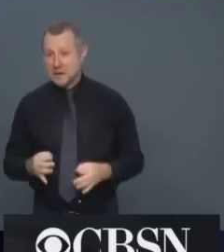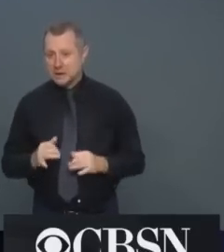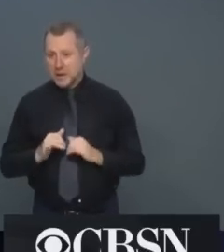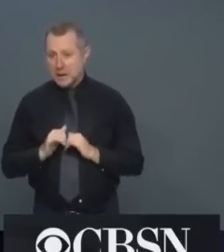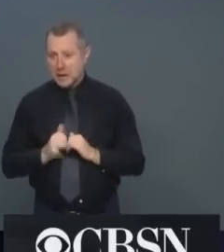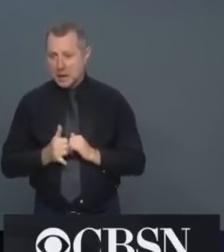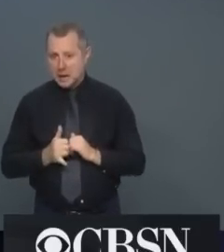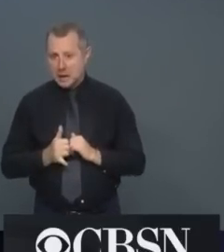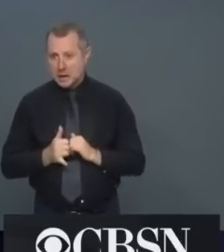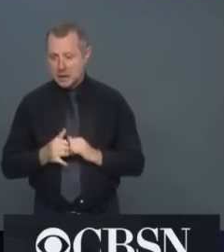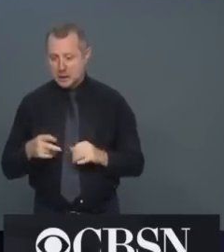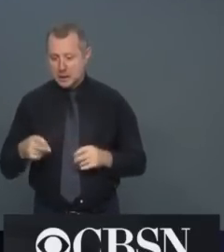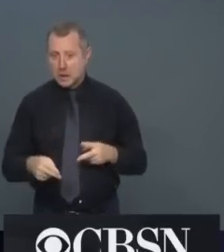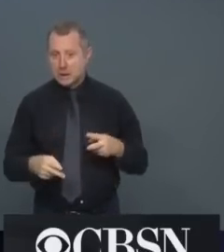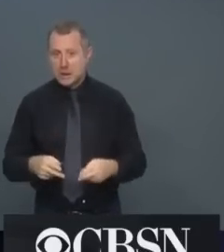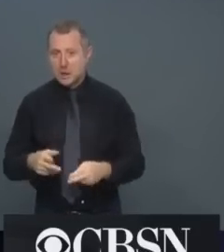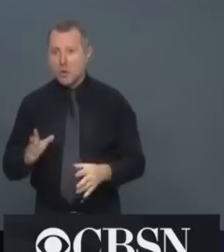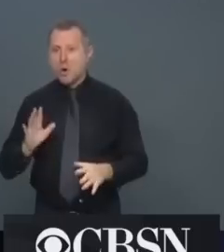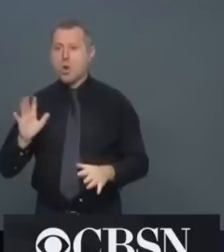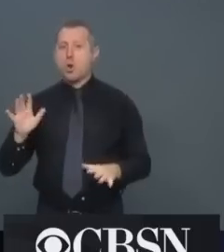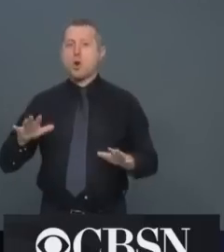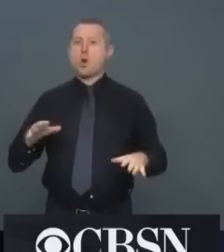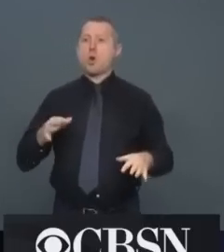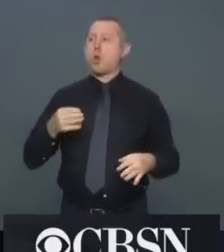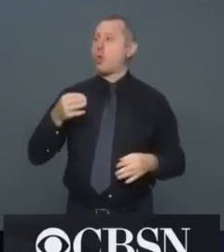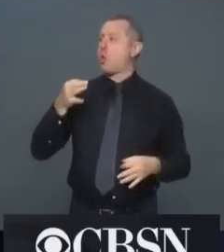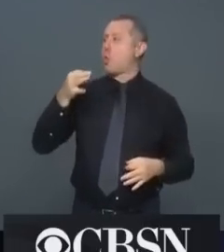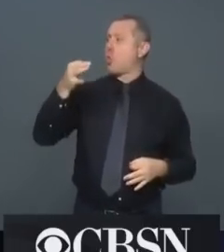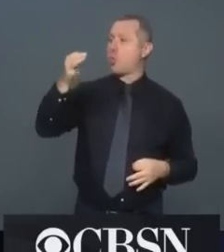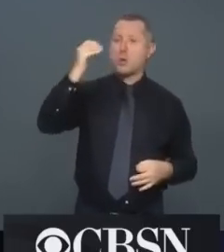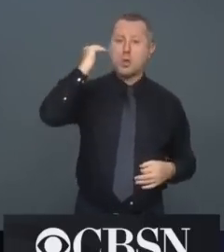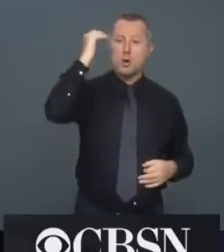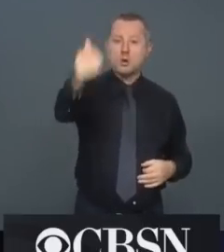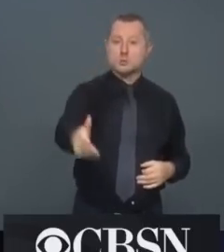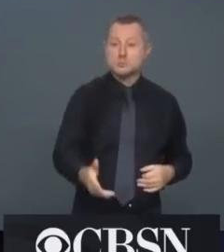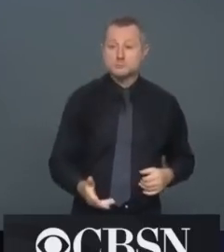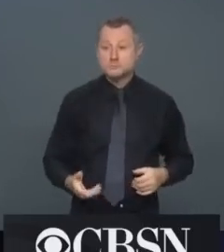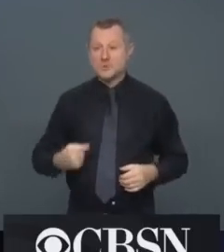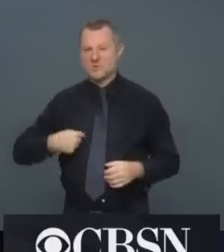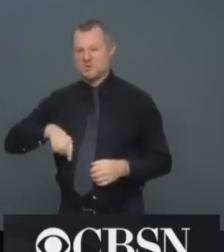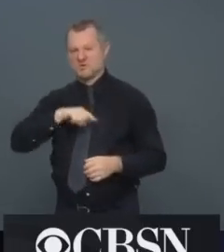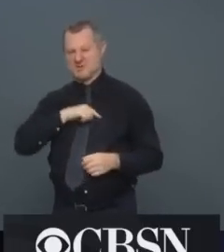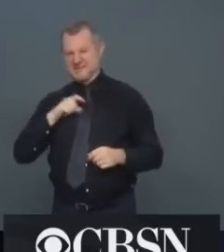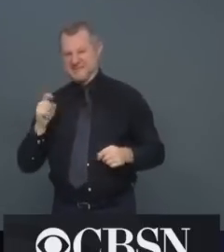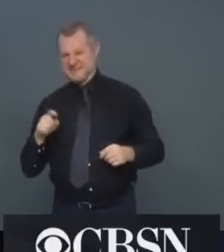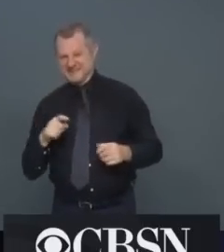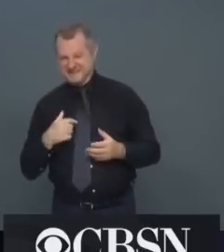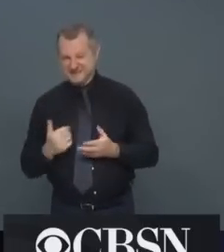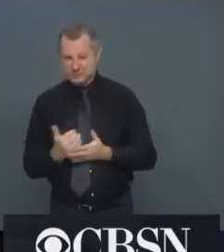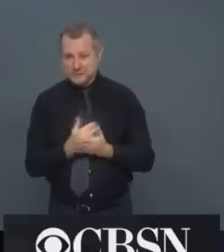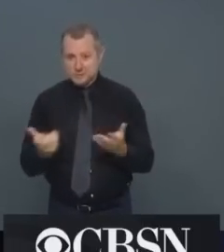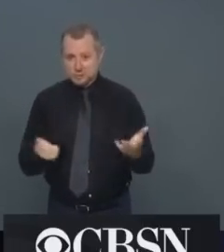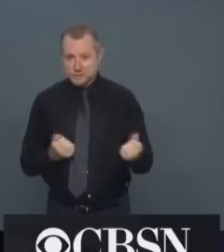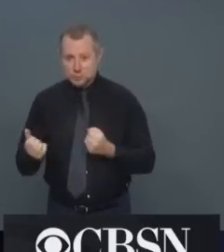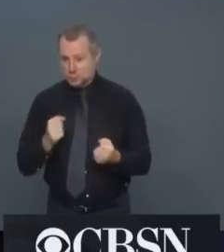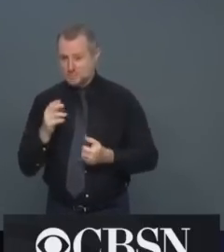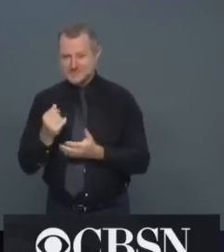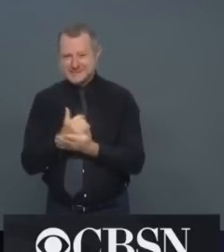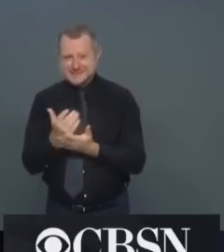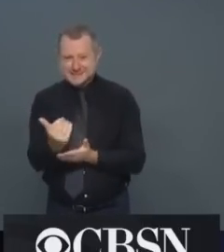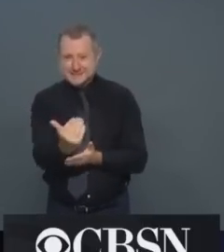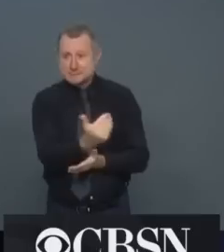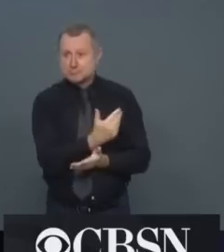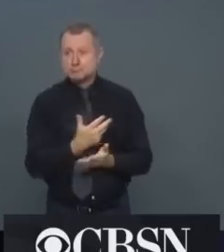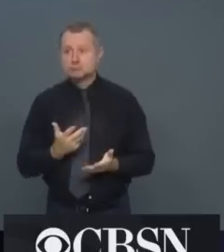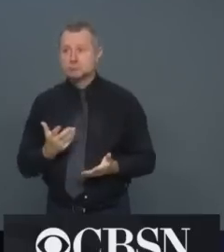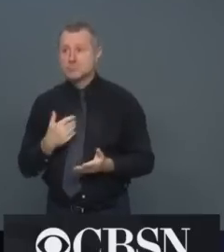date, and if the revenues don't, you actually need the revenues to go up from where you are, because you still have the same fixed costs and you have to pay your